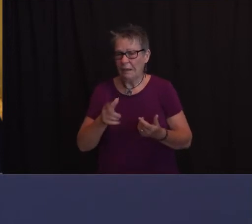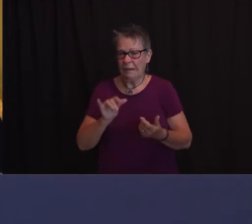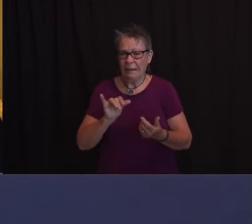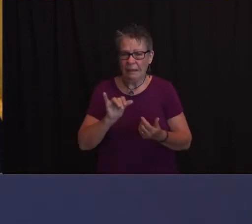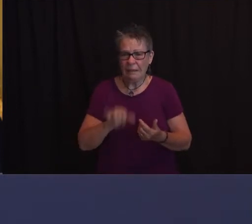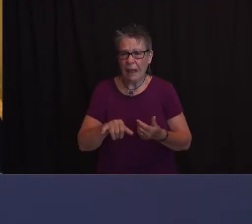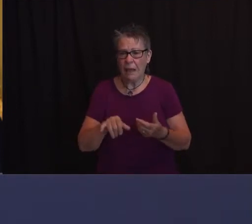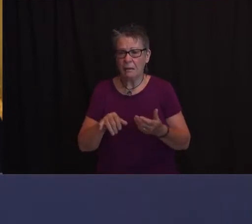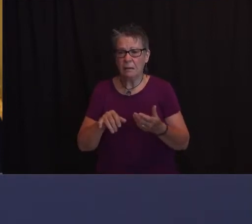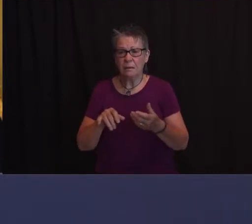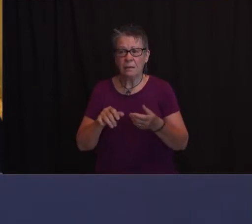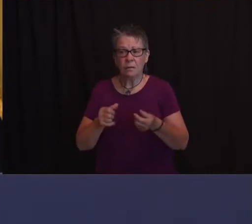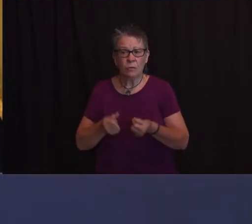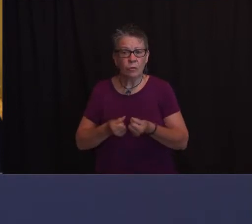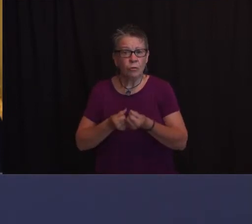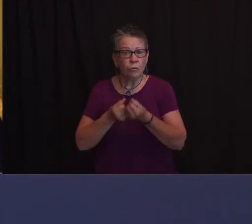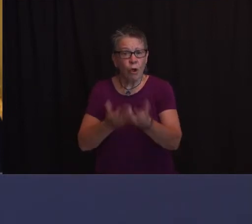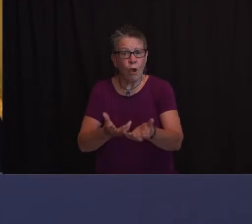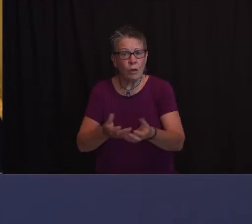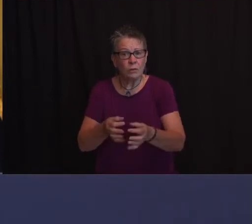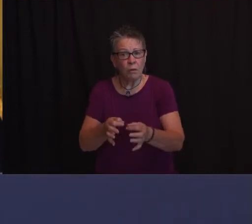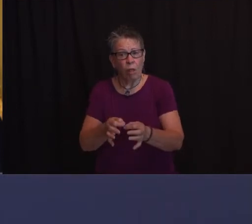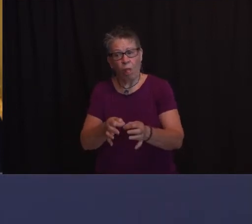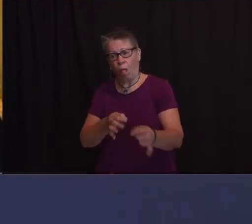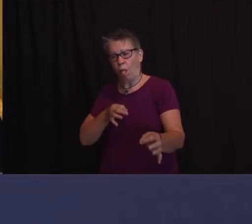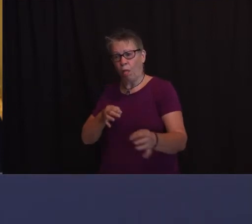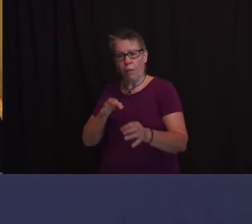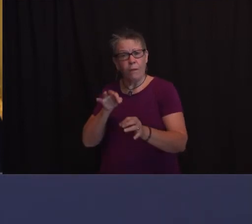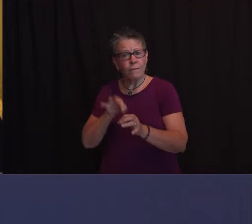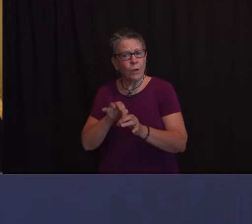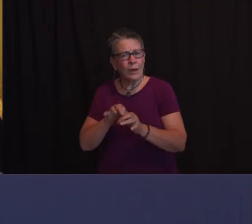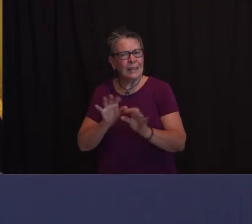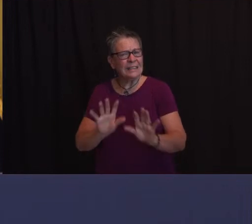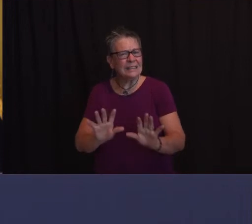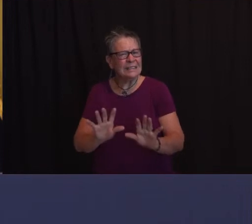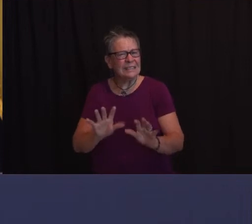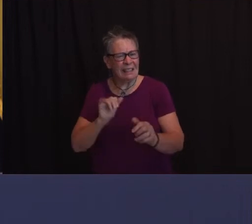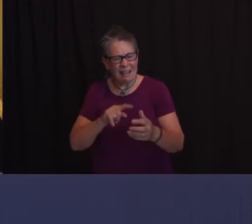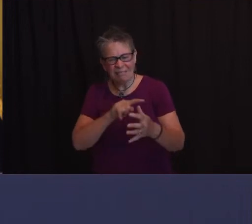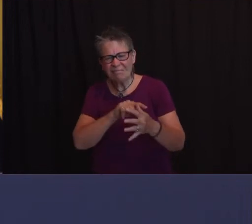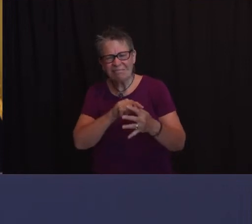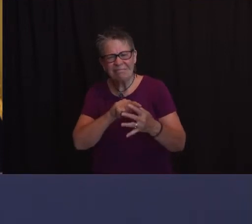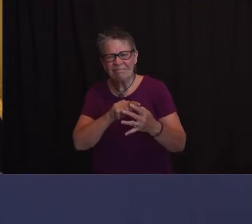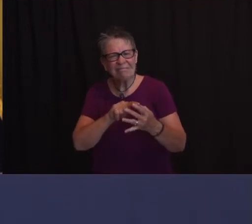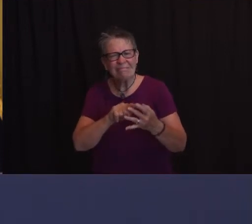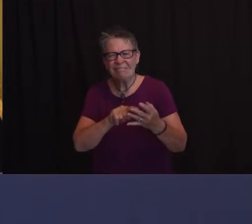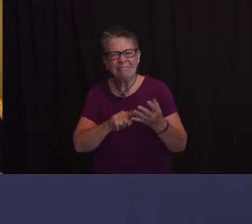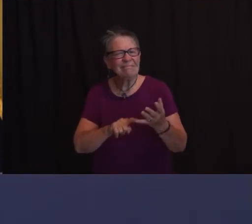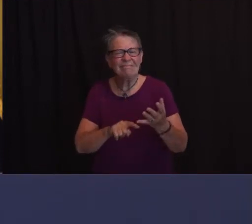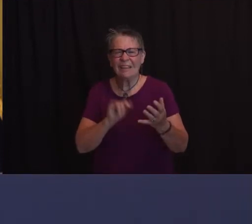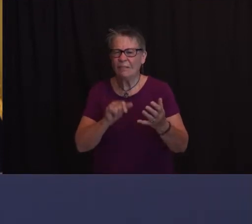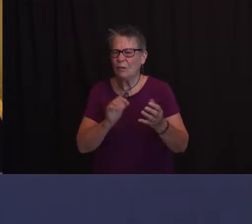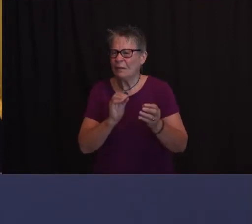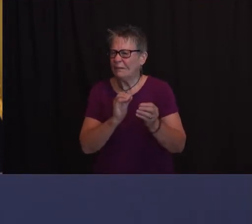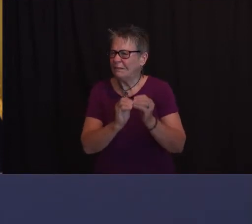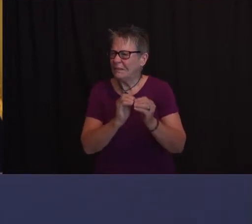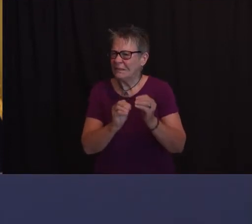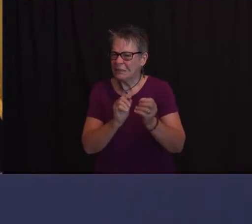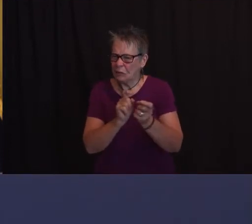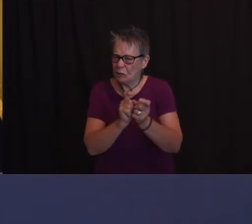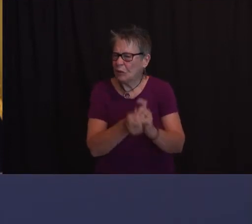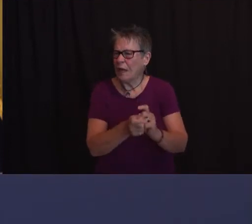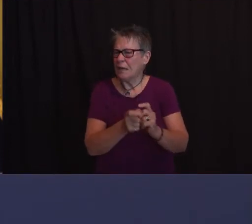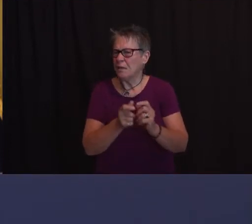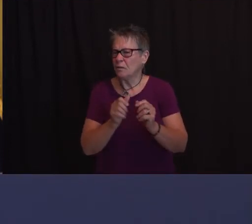look at it as fixing a big injustice in our voting reality. So has the New